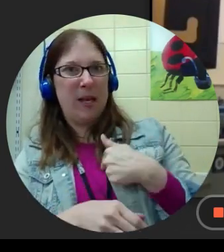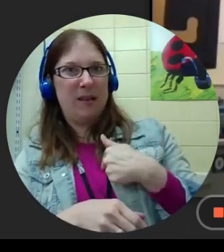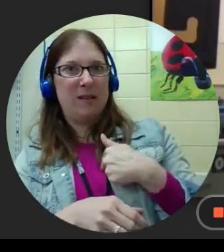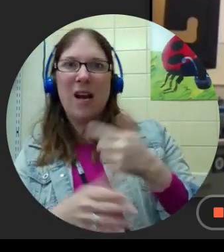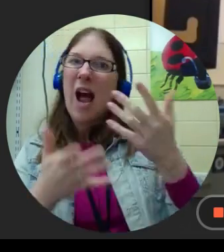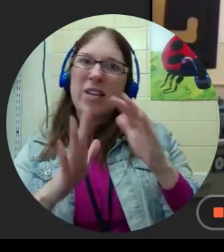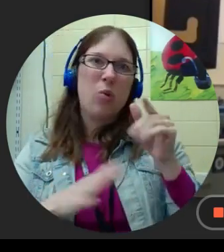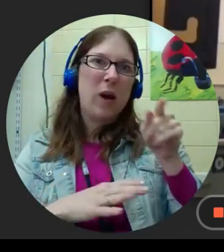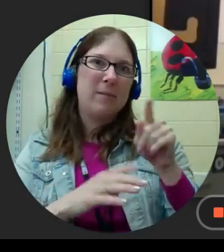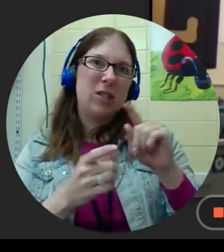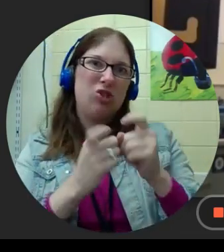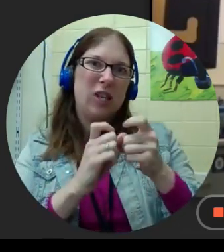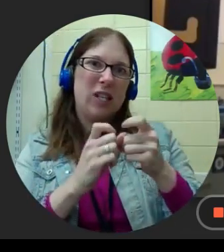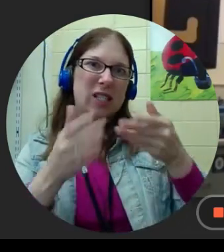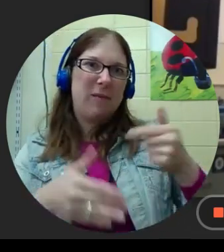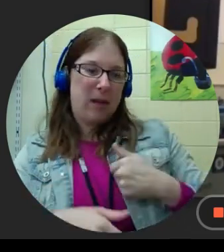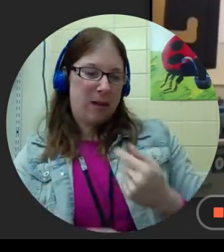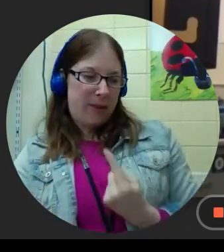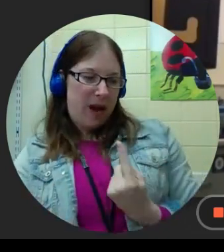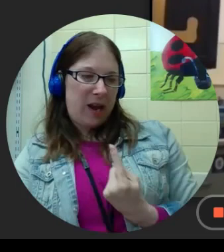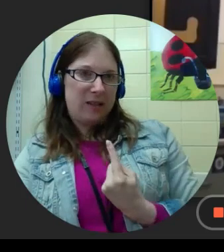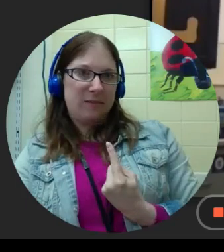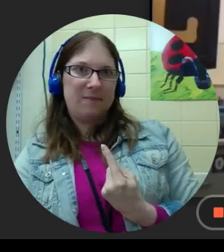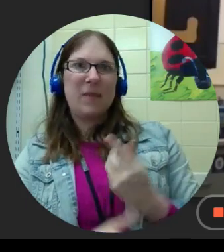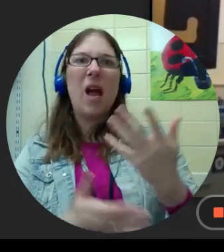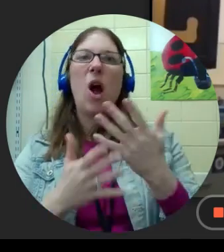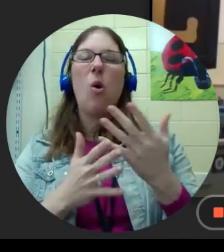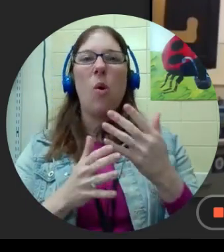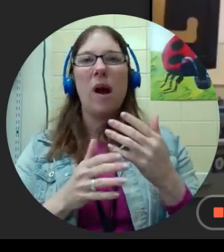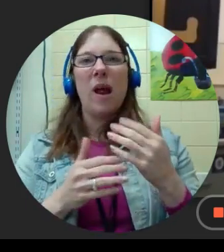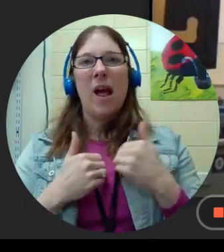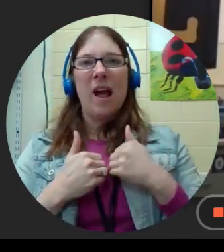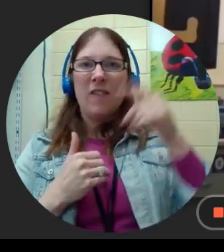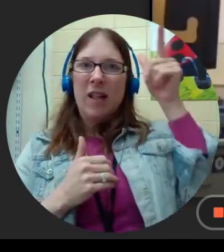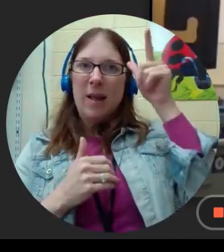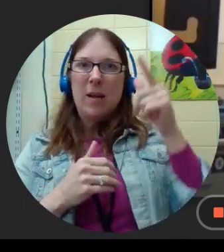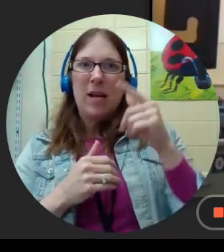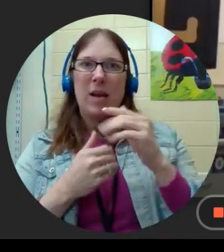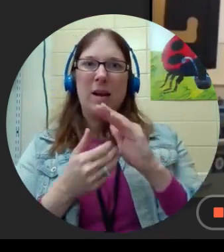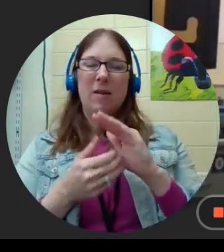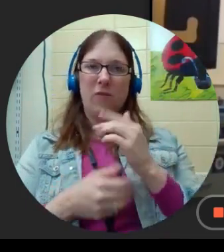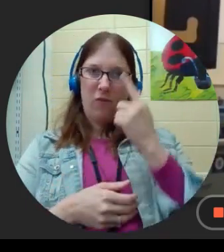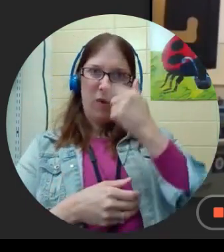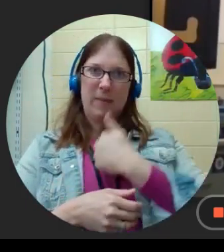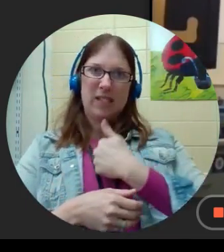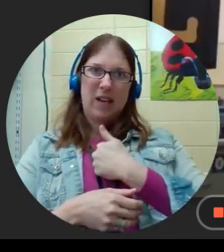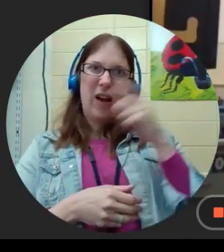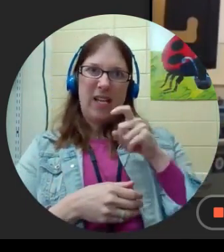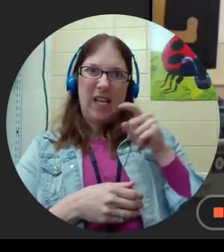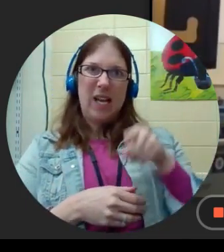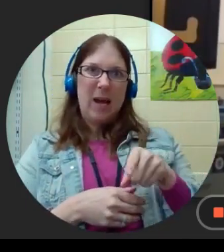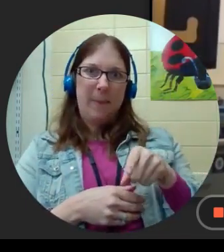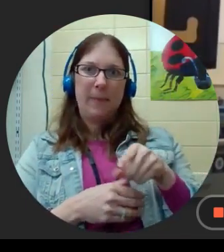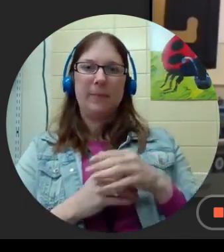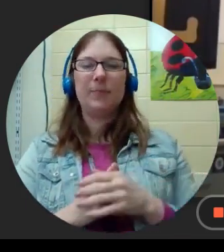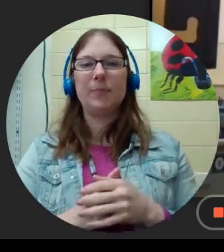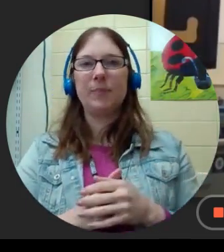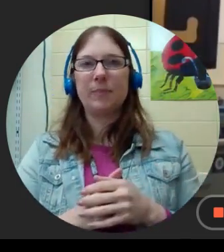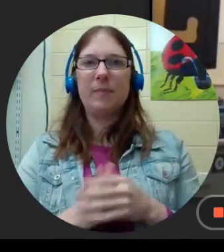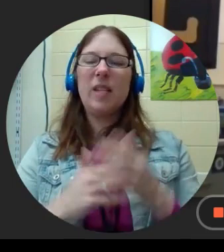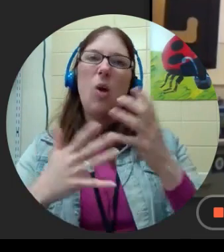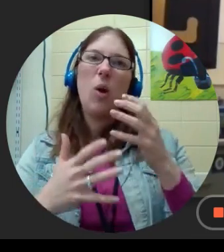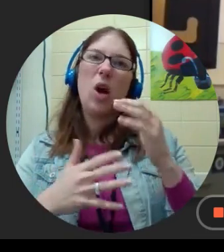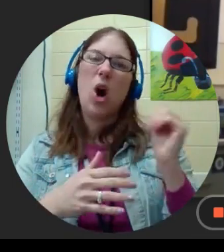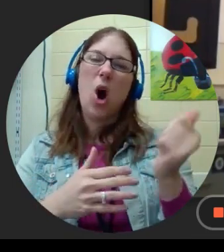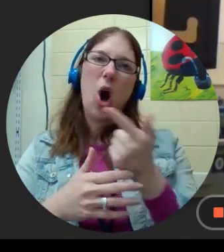to change and leave me behind. I wanted to keep Lappy mine because I needed him. In fact, I wanted them all to be the